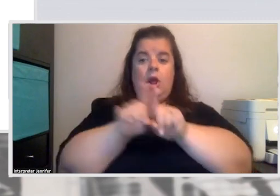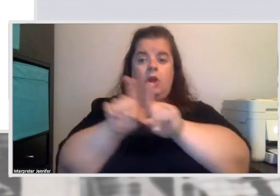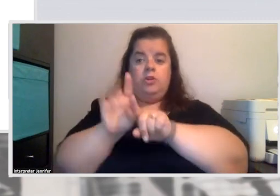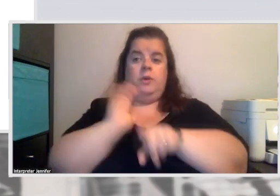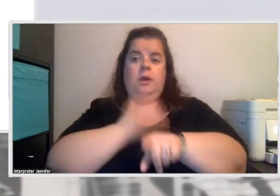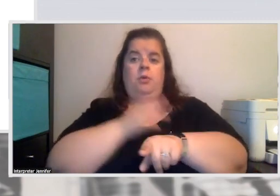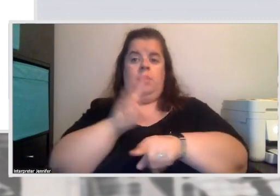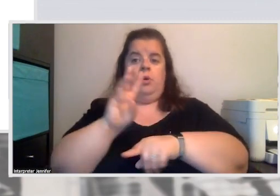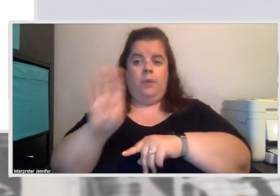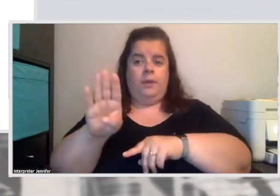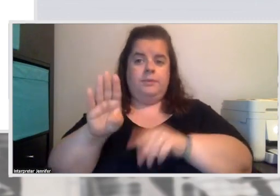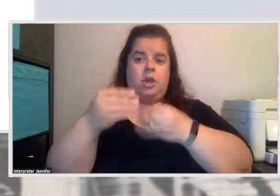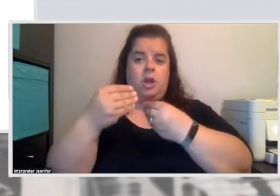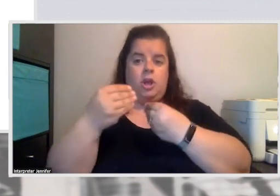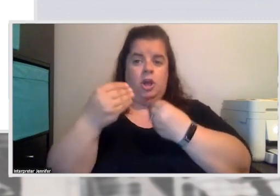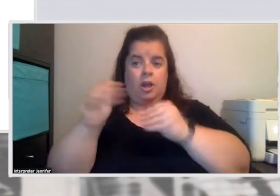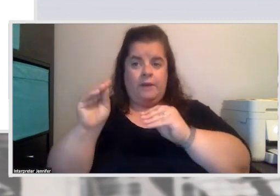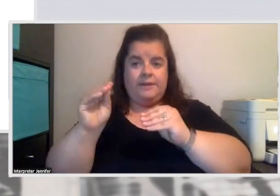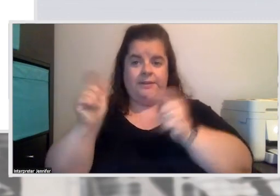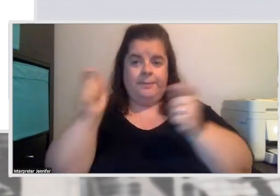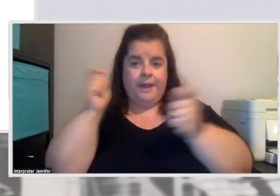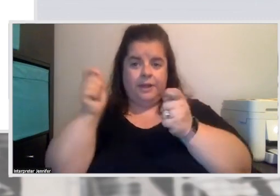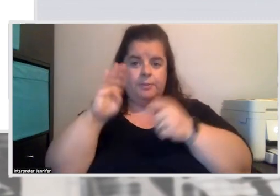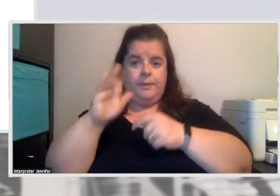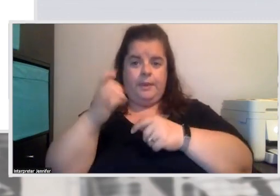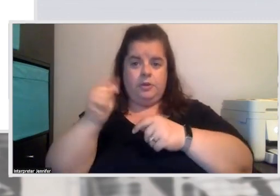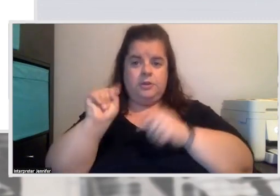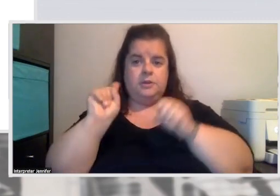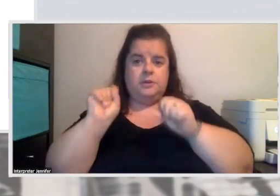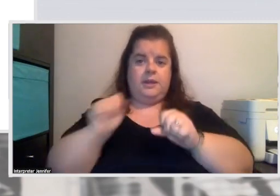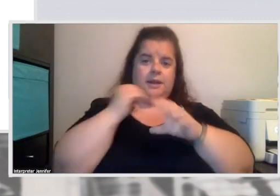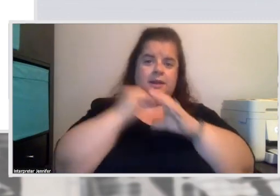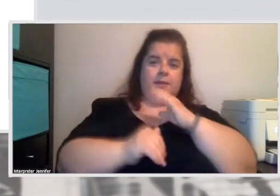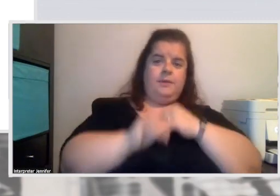Office of Management and Budget. You can email us at